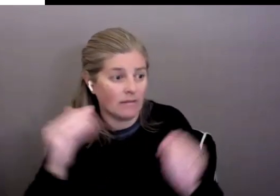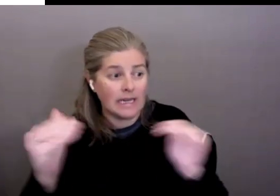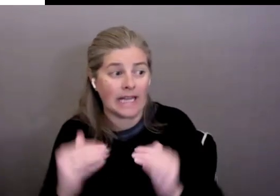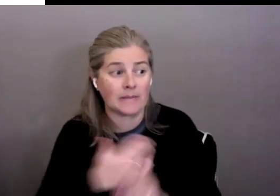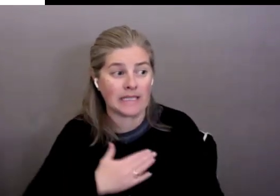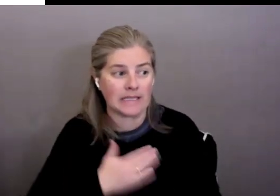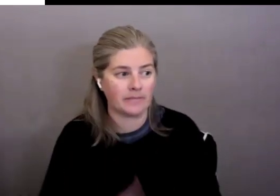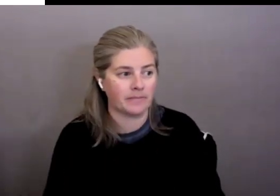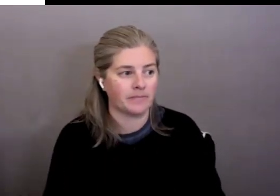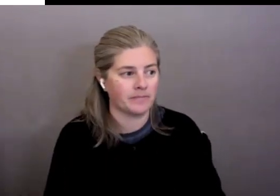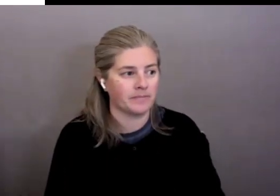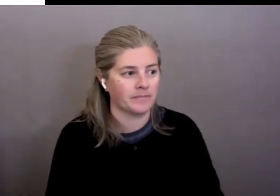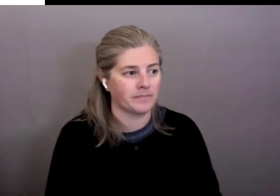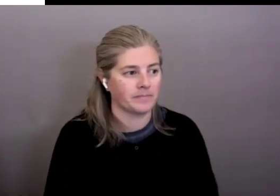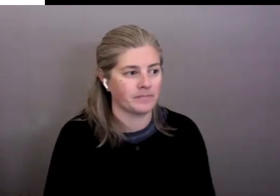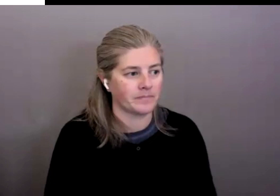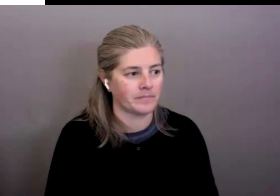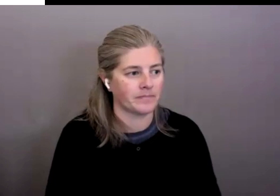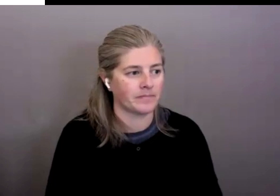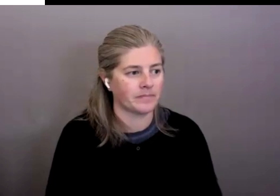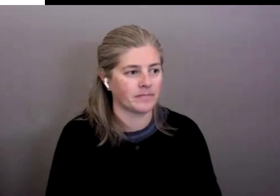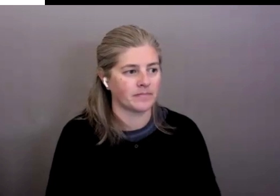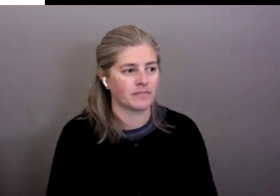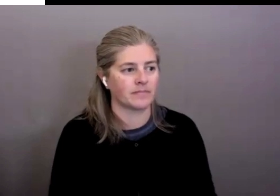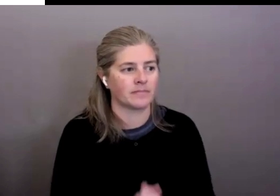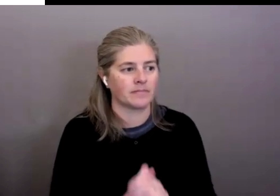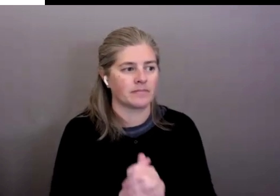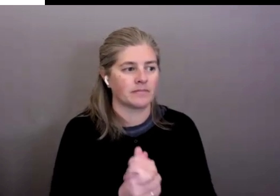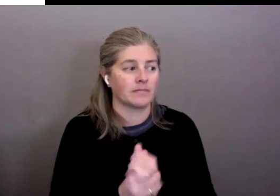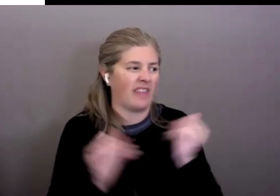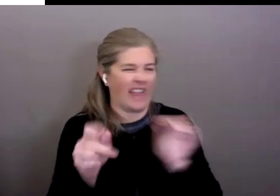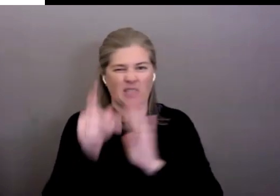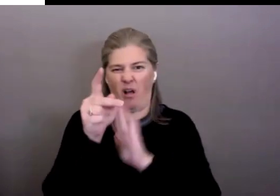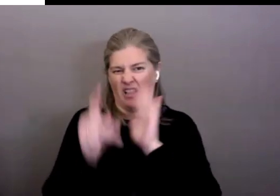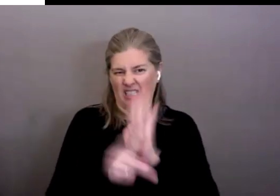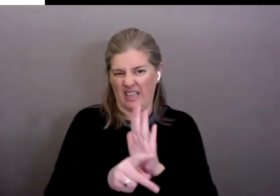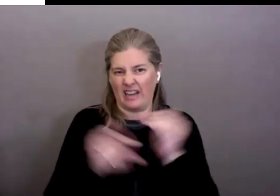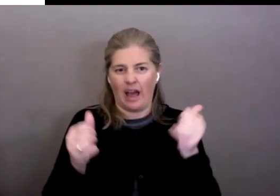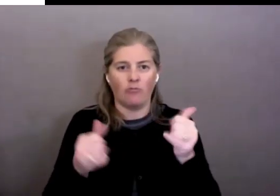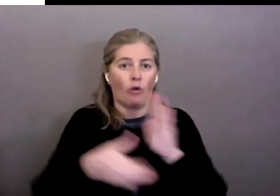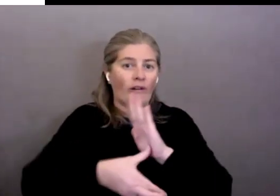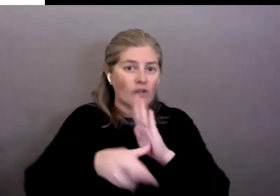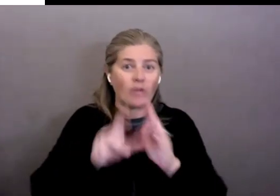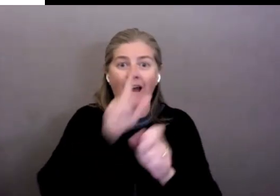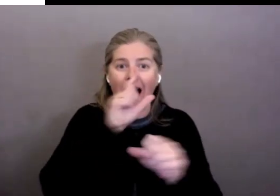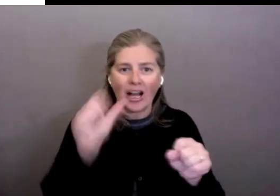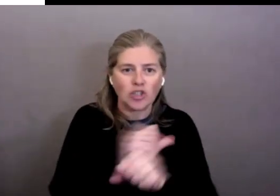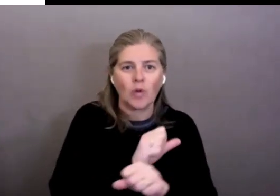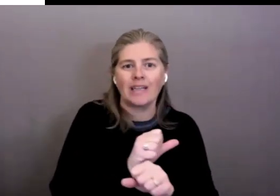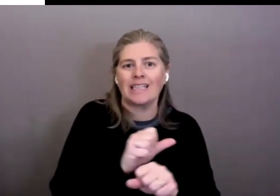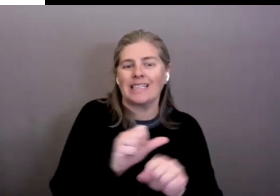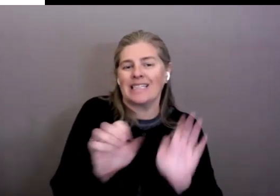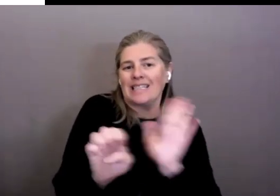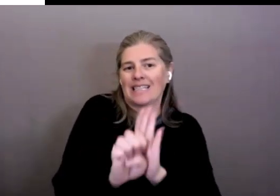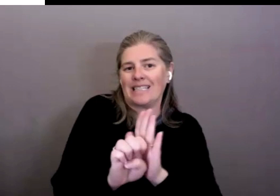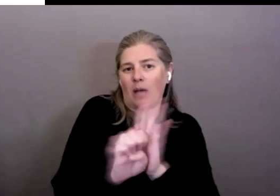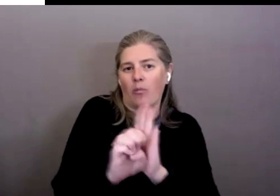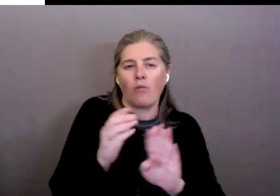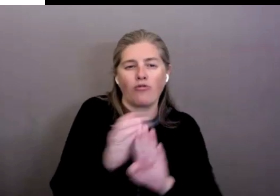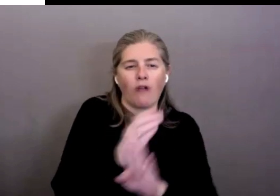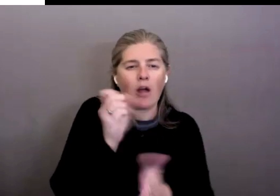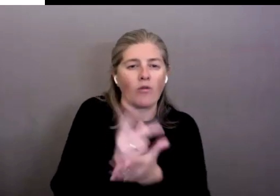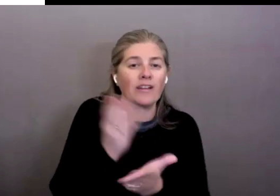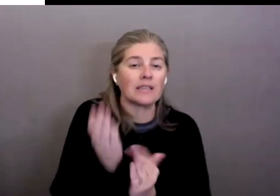So that's the policy. And the next couple of slides are a review of the actual sample prior approval submission form that we published.